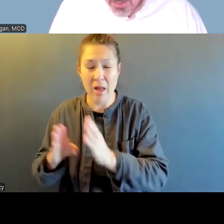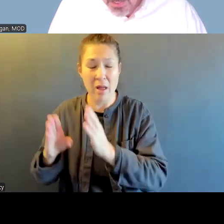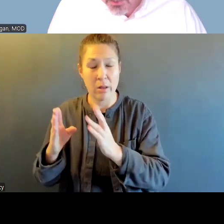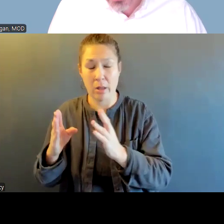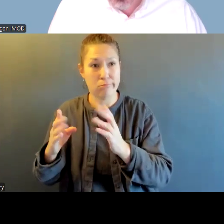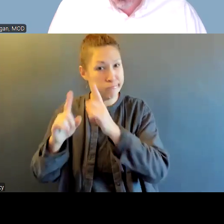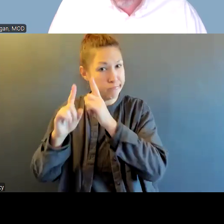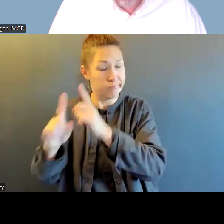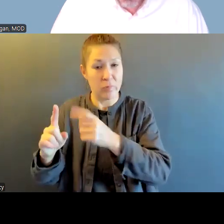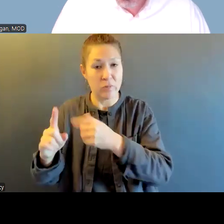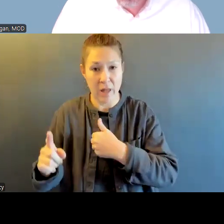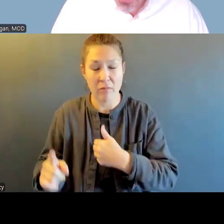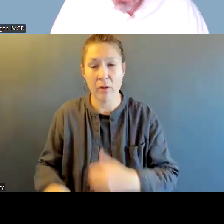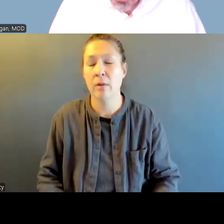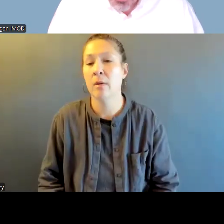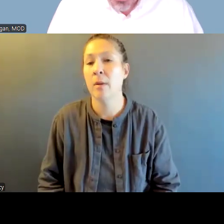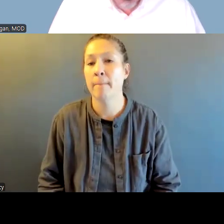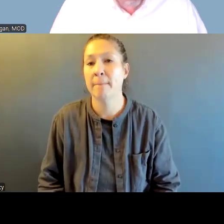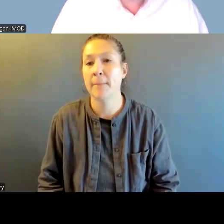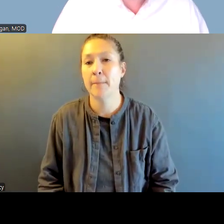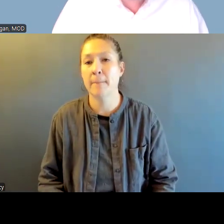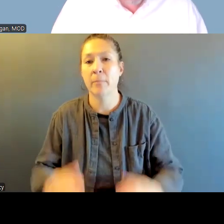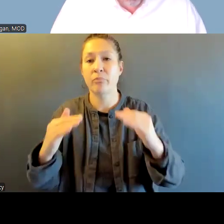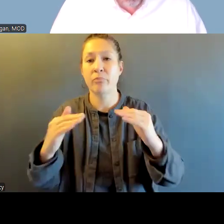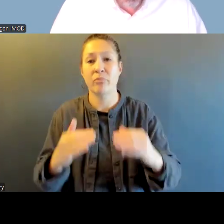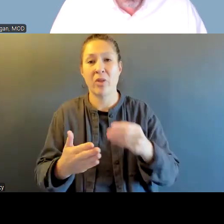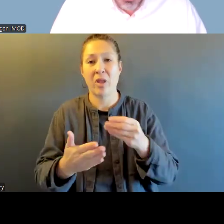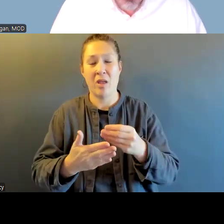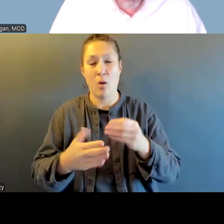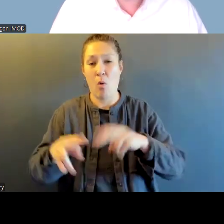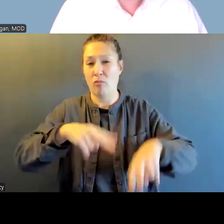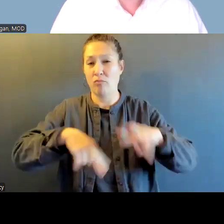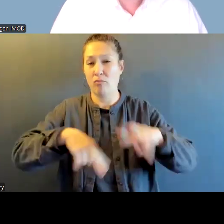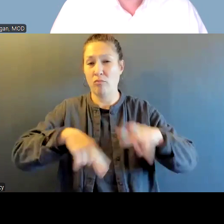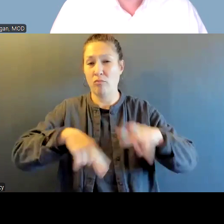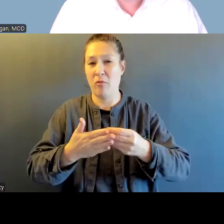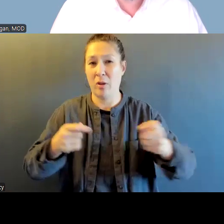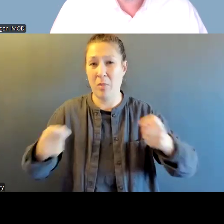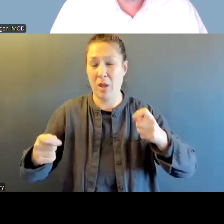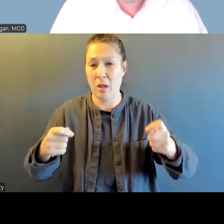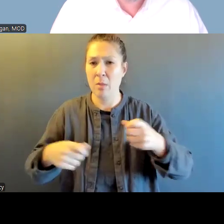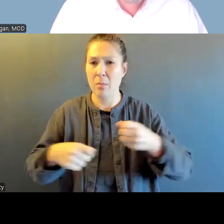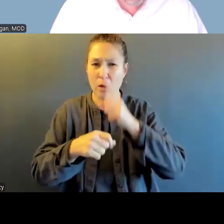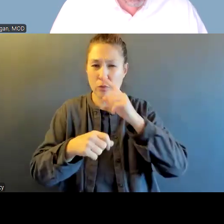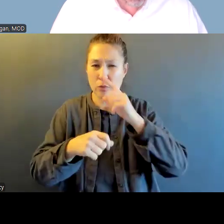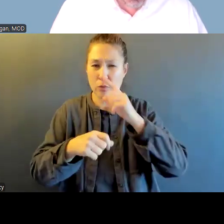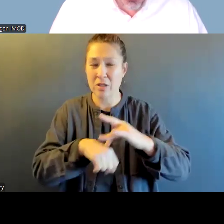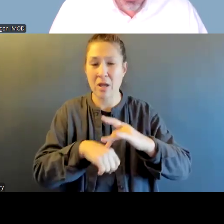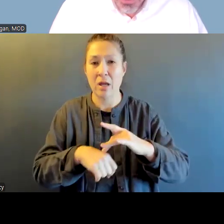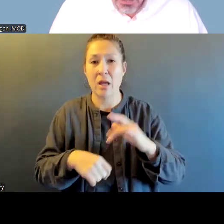Proper financial management ensures maximum impact of available resources. So if you are a commission that collects the